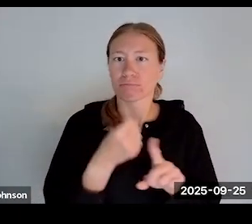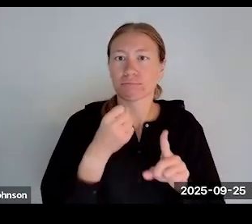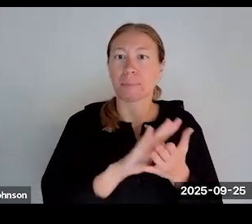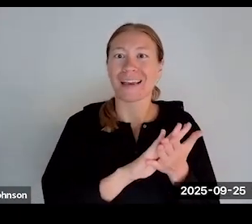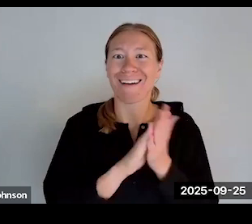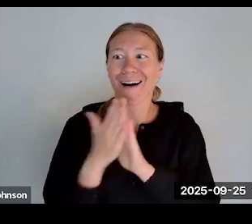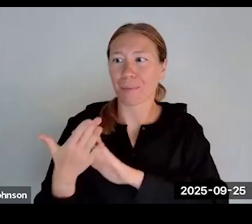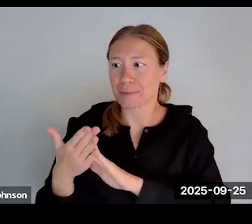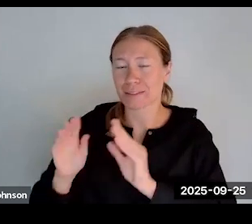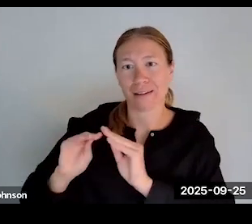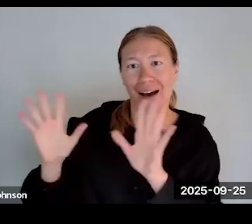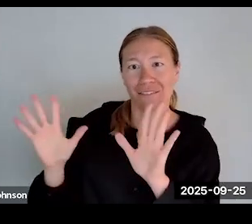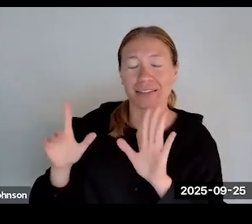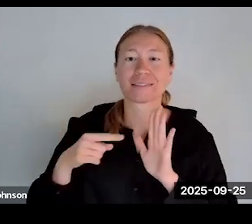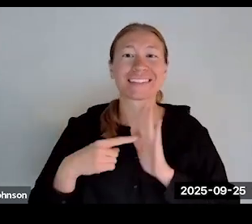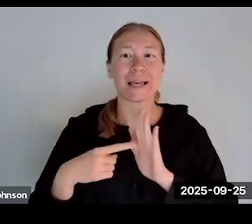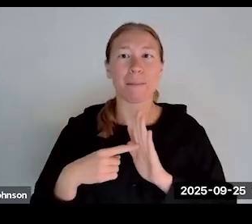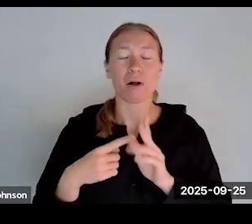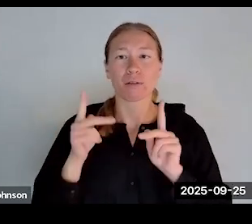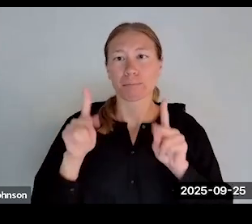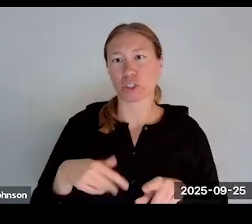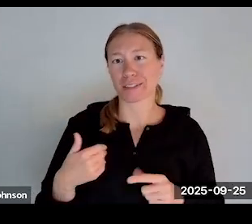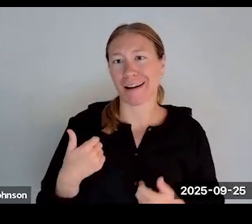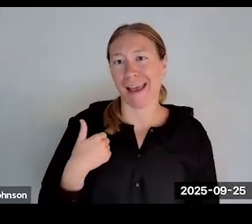when someone with epilepsy has a seizure.